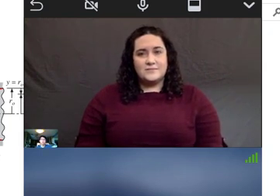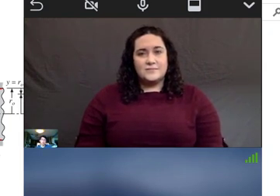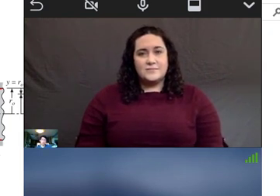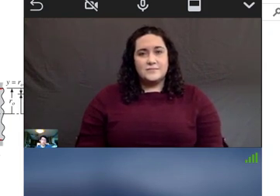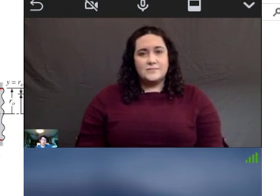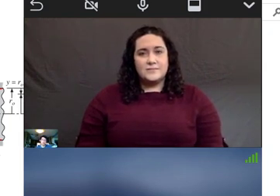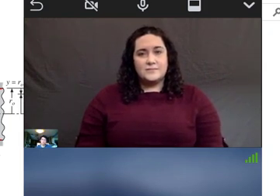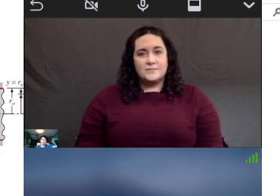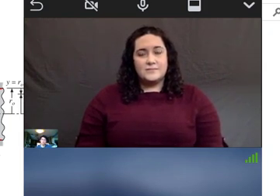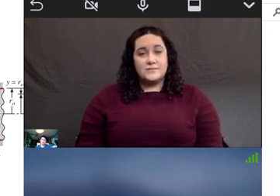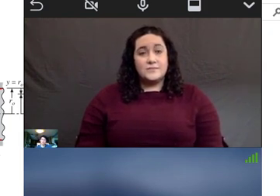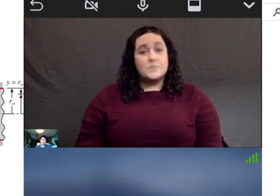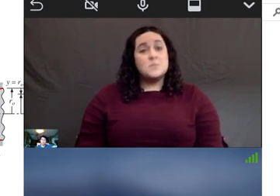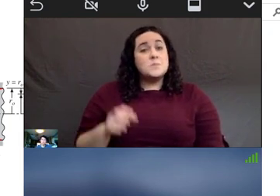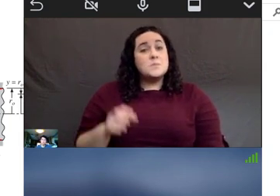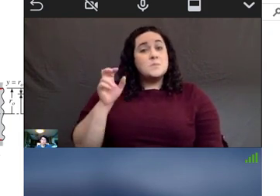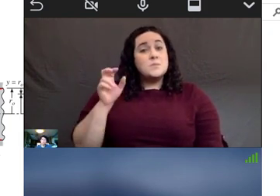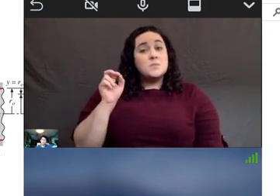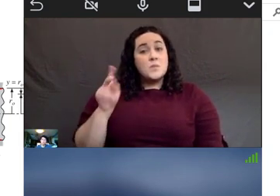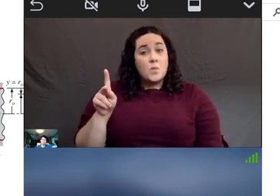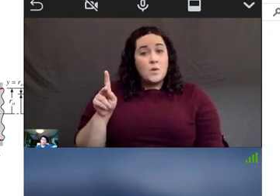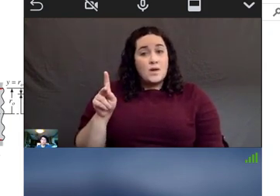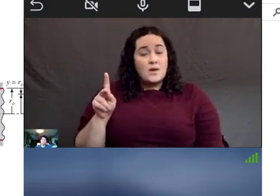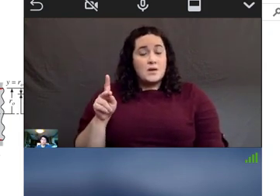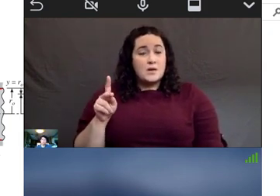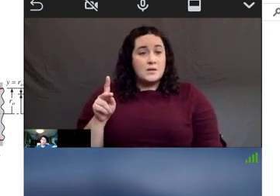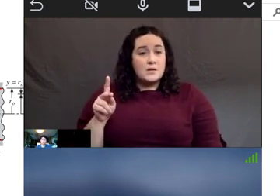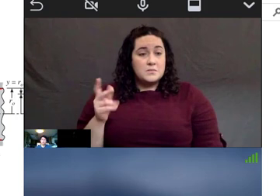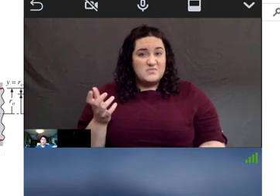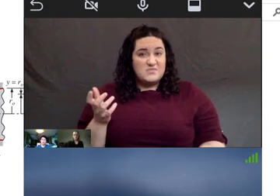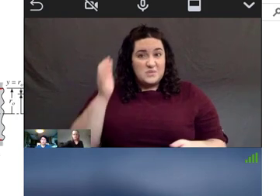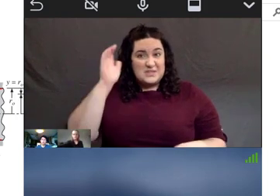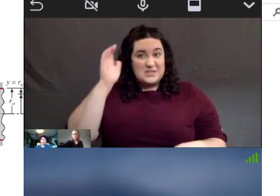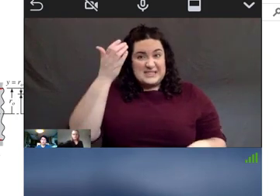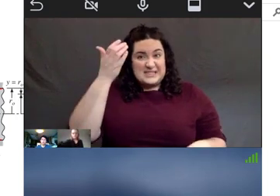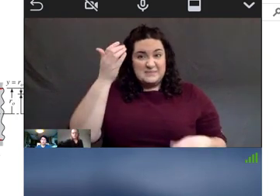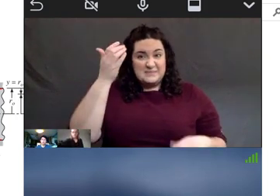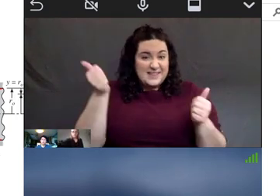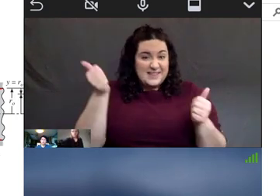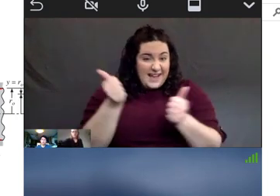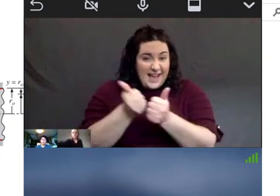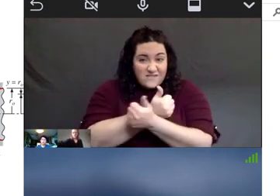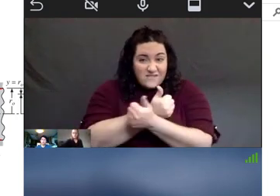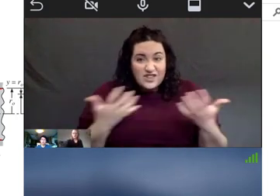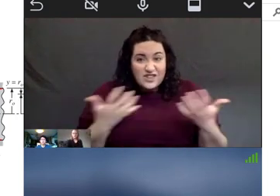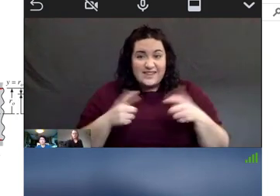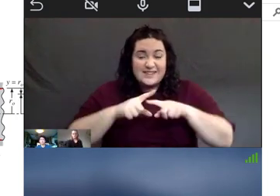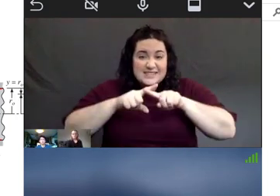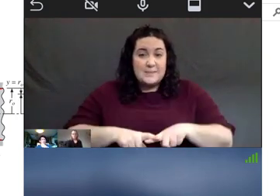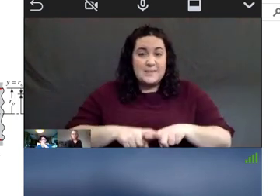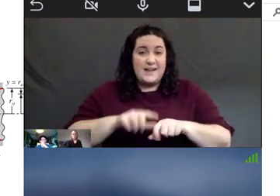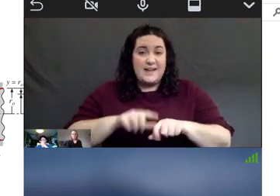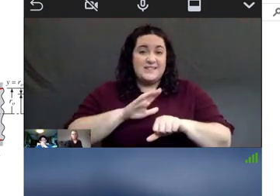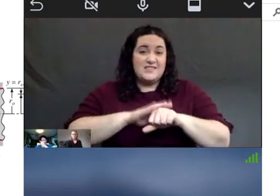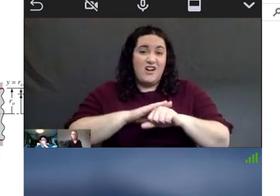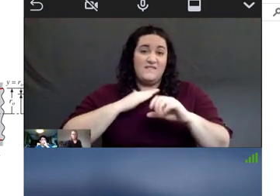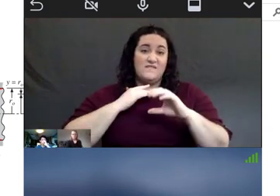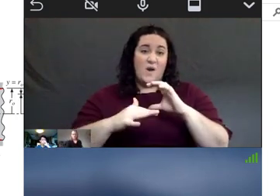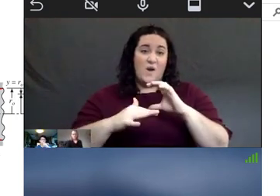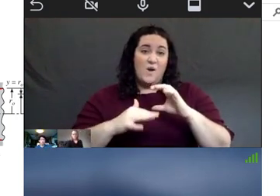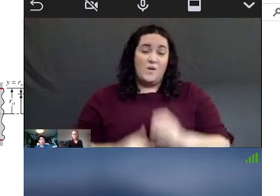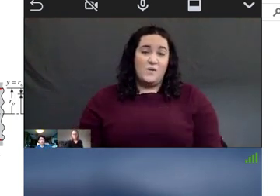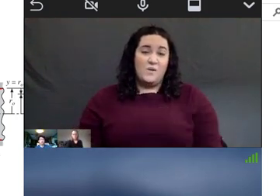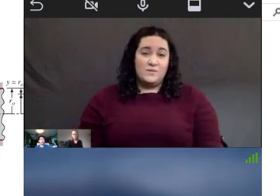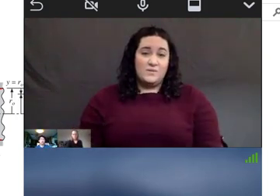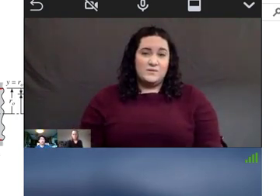So it turns out that a lot of things are dependent on what's going on in the flow. One of them is the entrance length. So